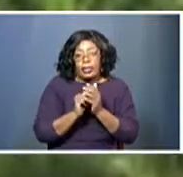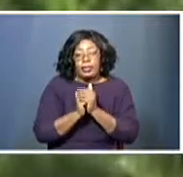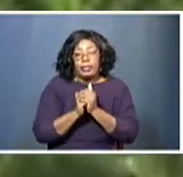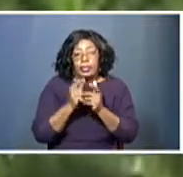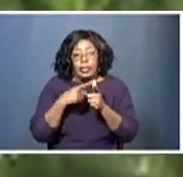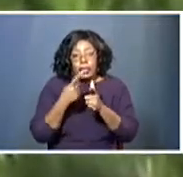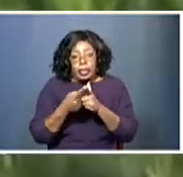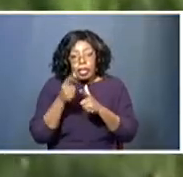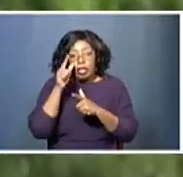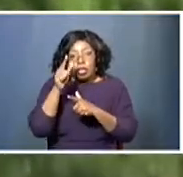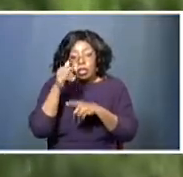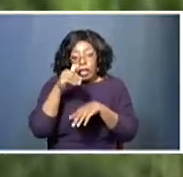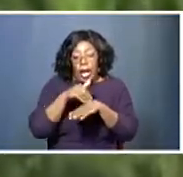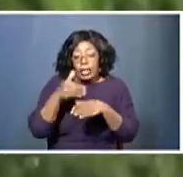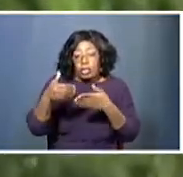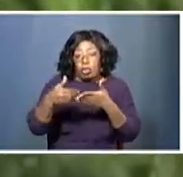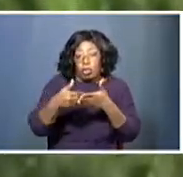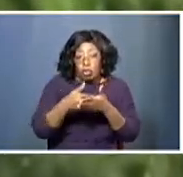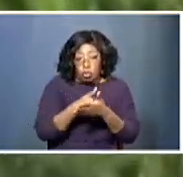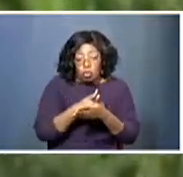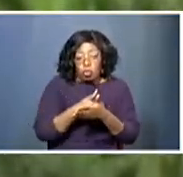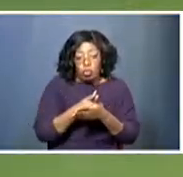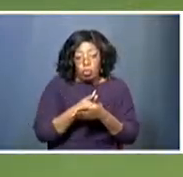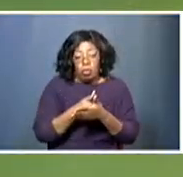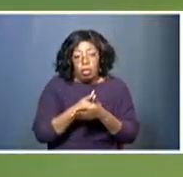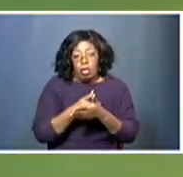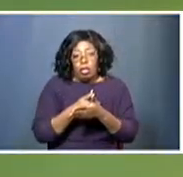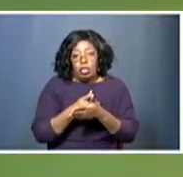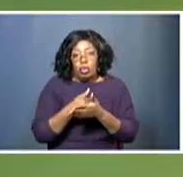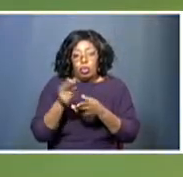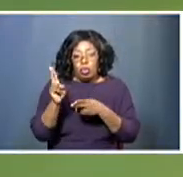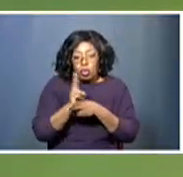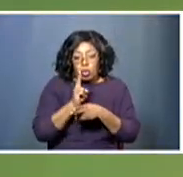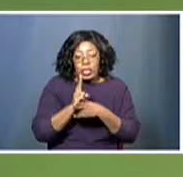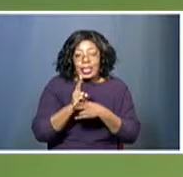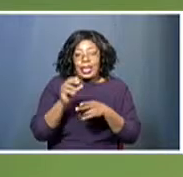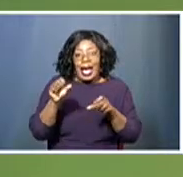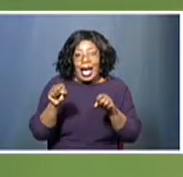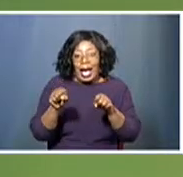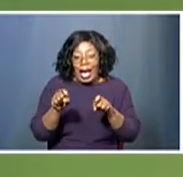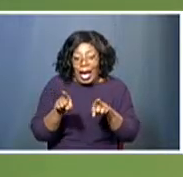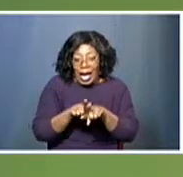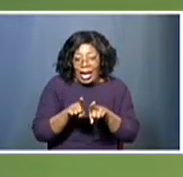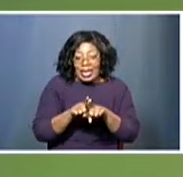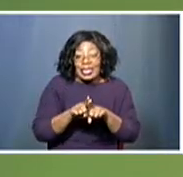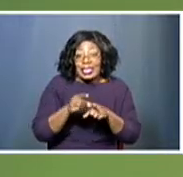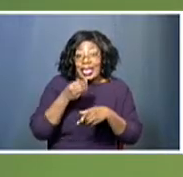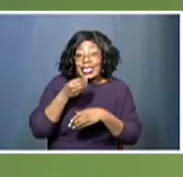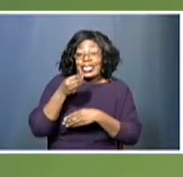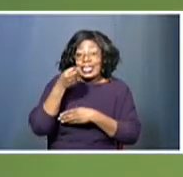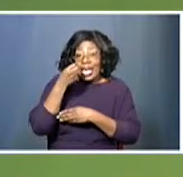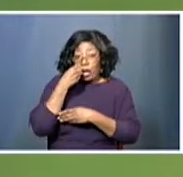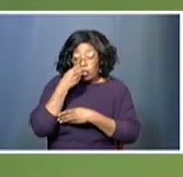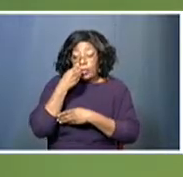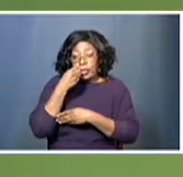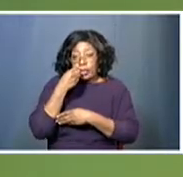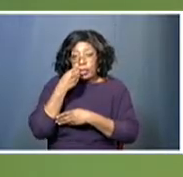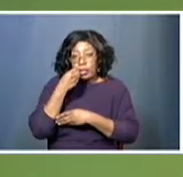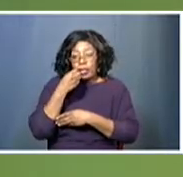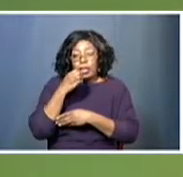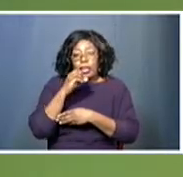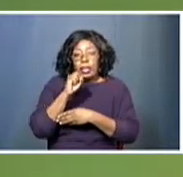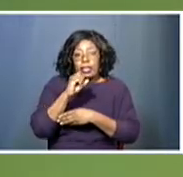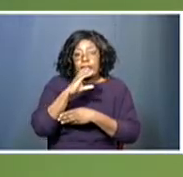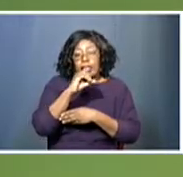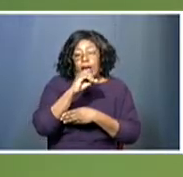at certain nuances, such as using it as a sacrament. We know the Rastafarian religion uses it as a sacrament, and so we're looking at